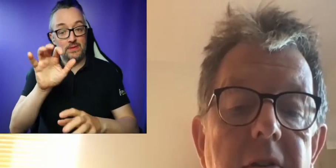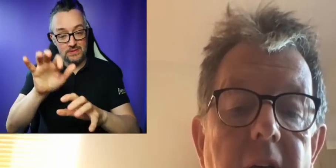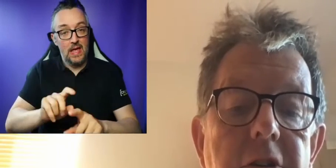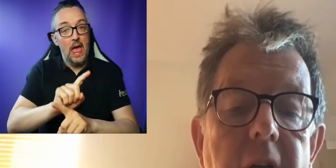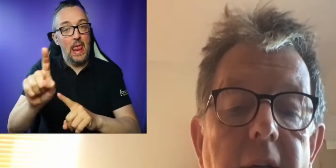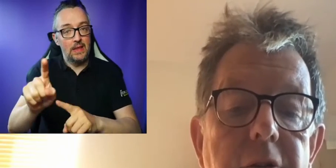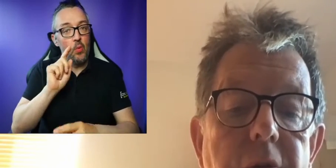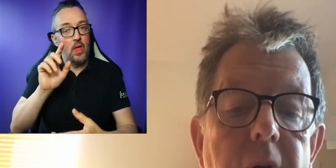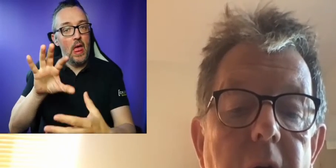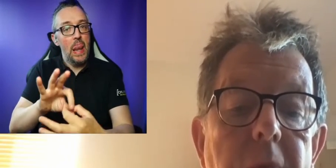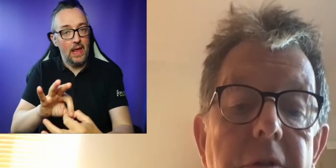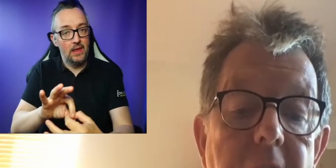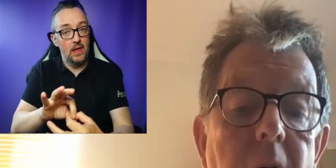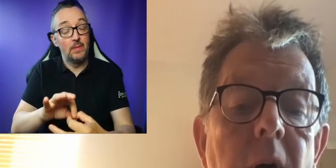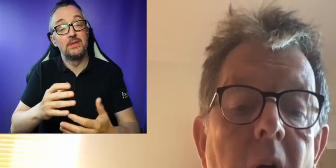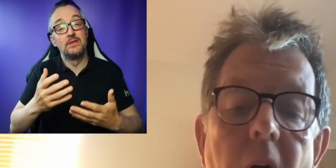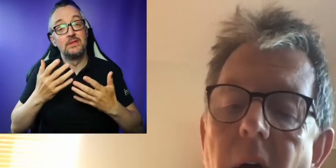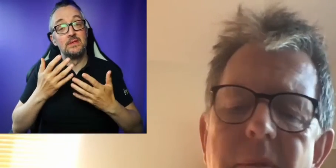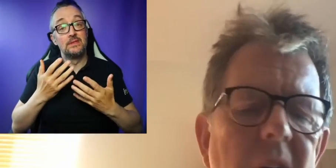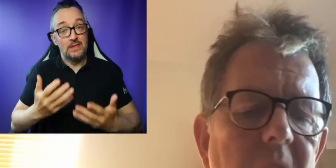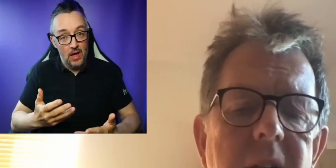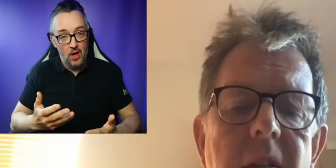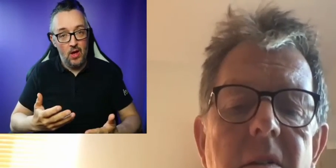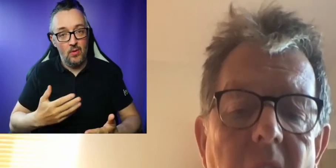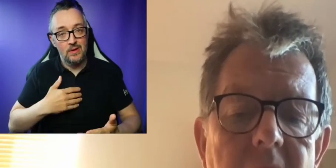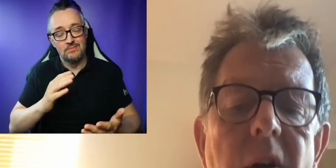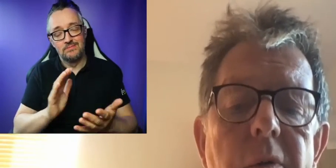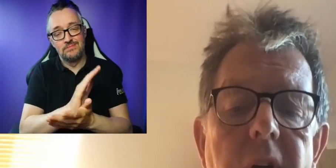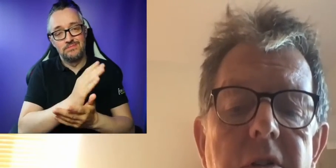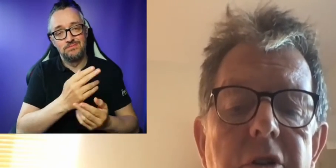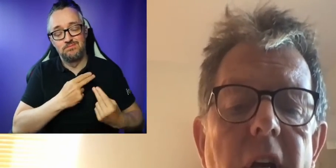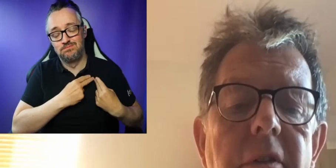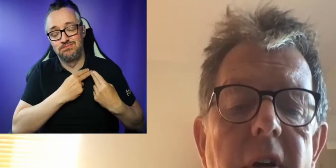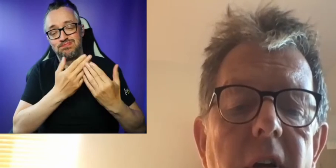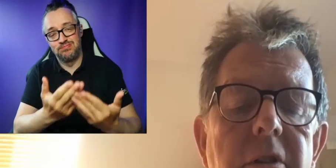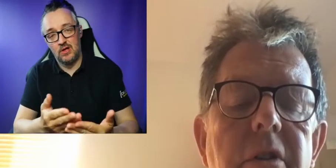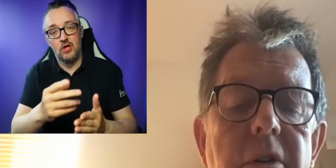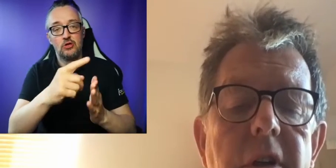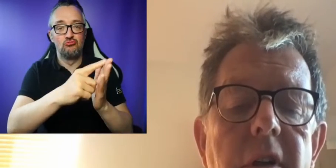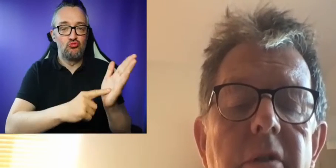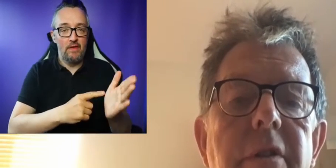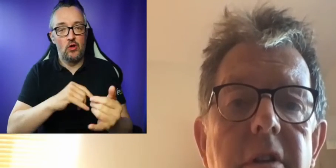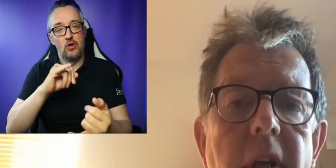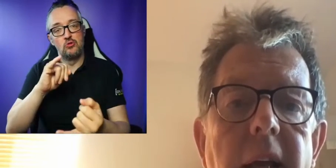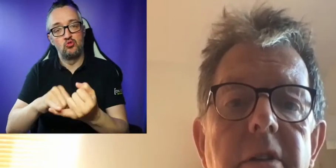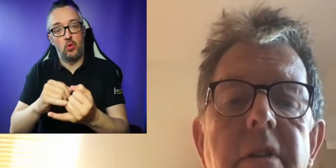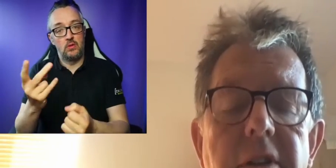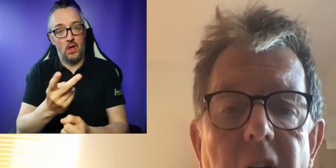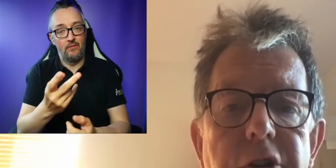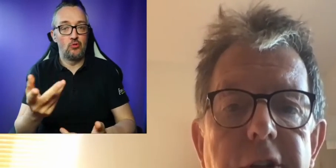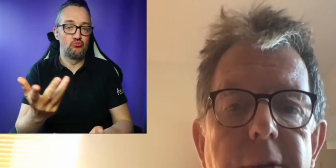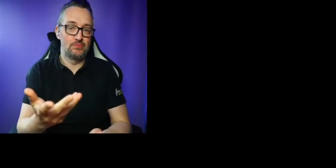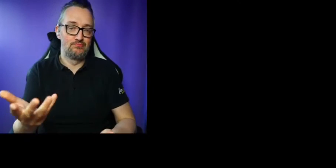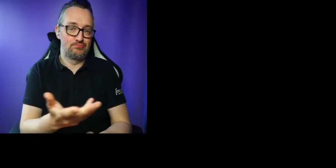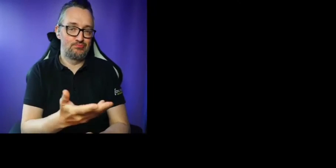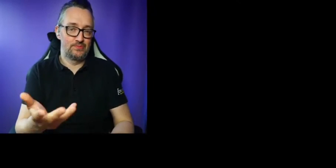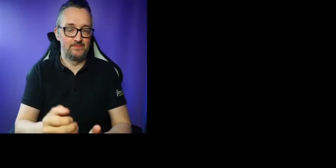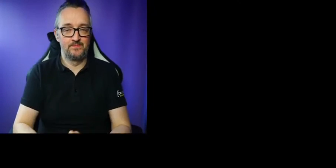the comments section later on. But for now, I'm delighted to hand over to Jennifer and Sonia for today's